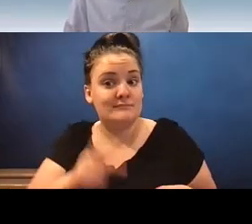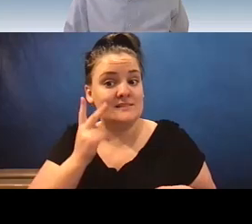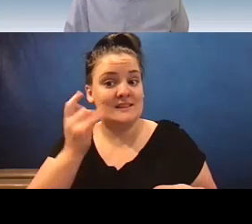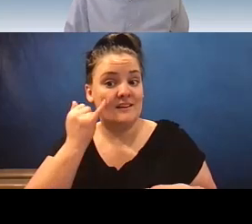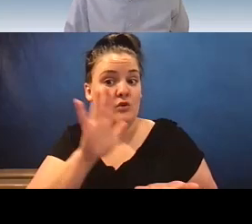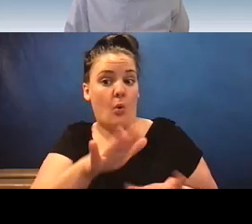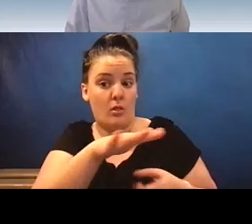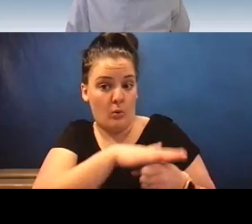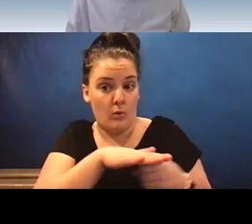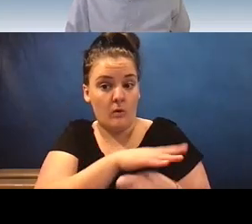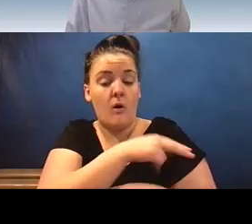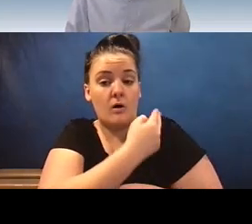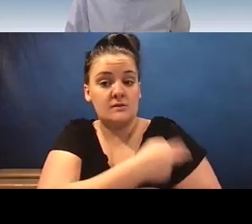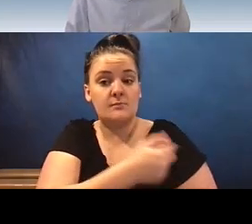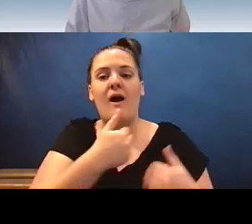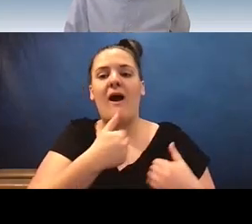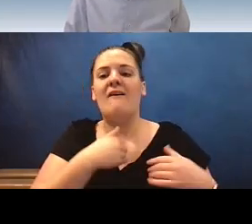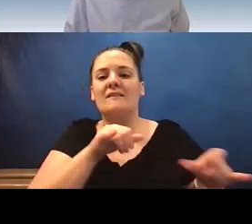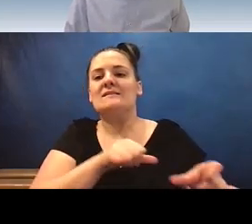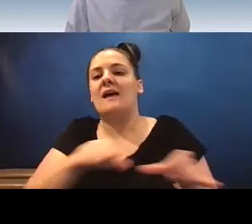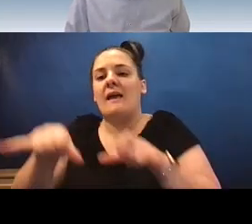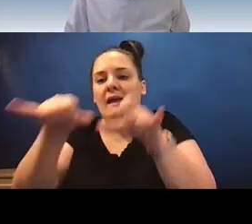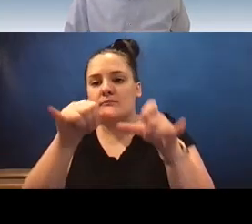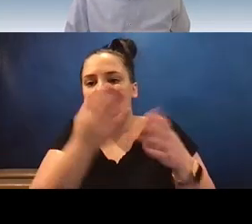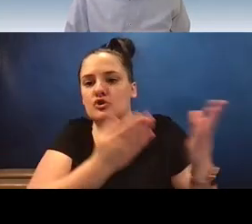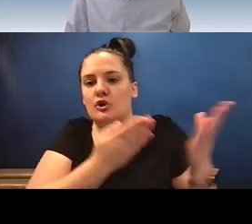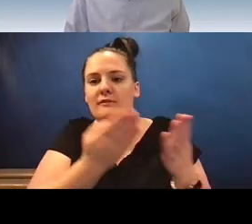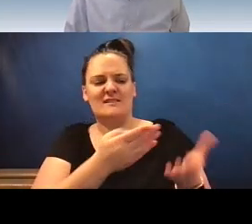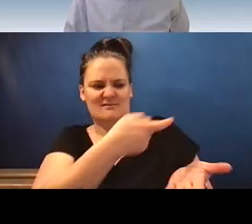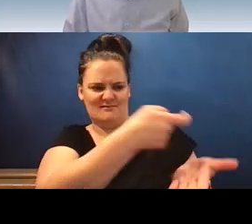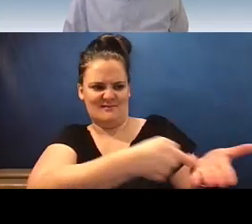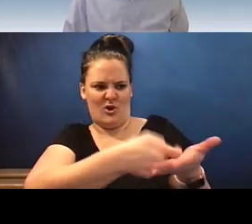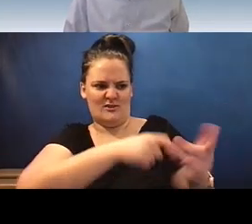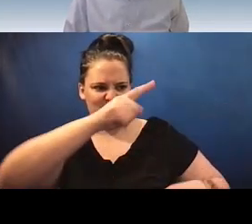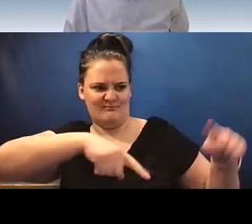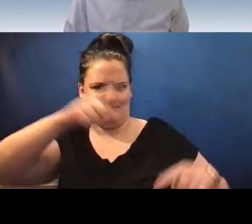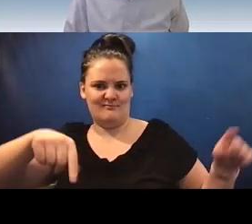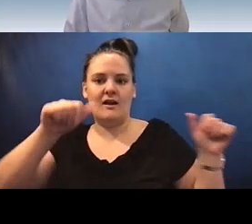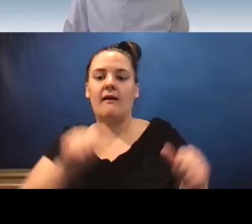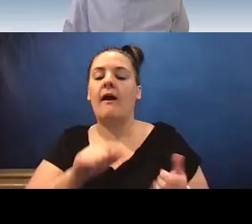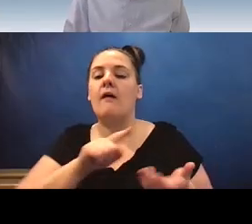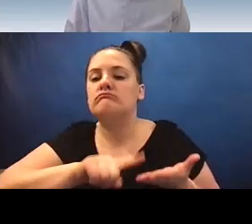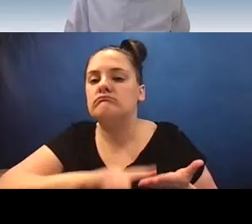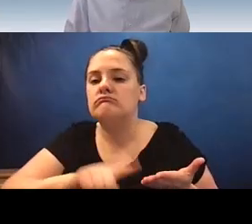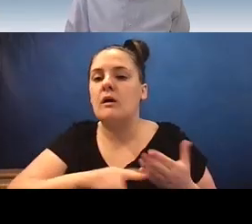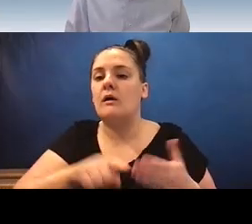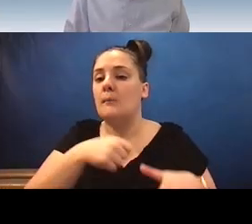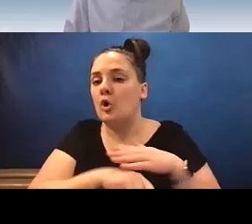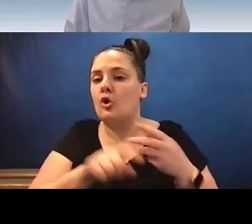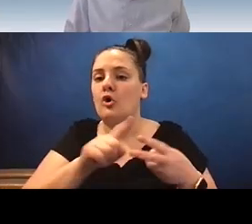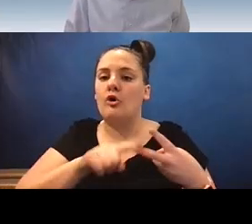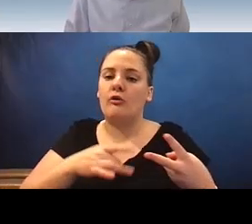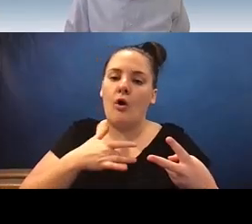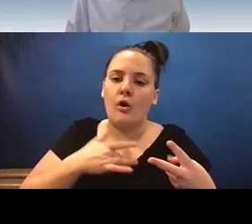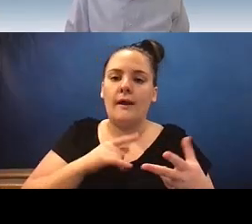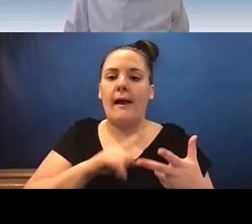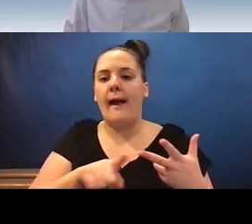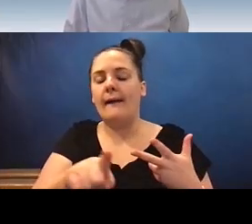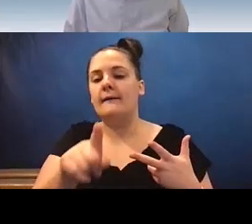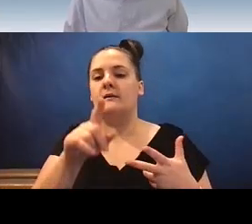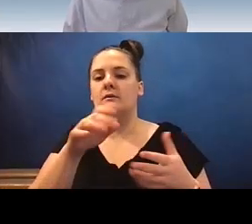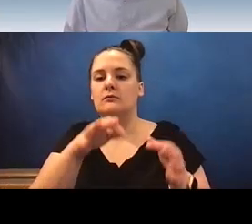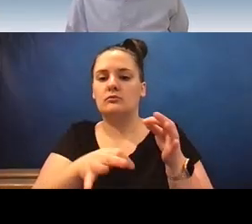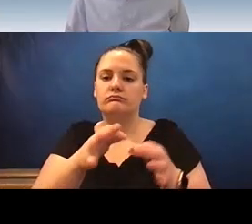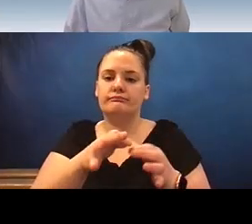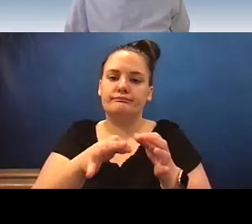prices than other Colorado hospitals for the same services. You can look up births, cardiac and oncology procedures, colonoscopies, and so